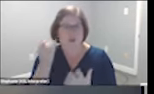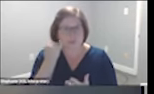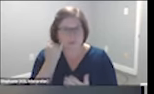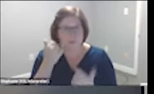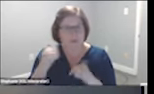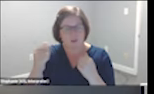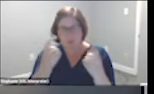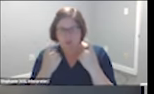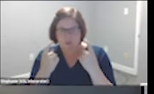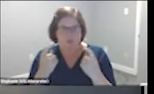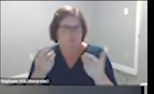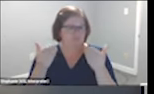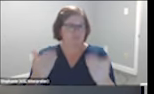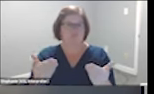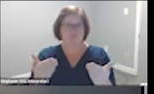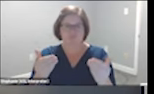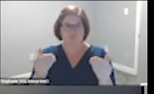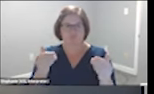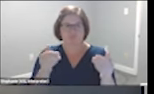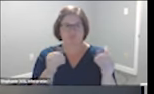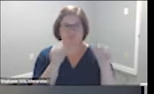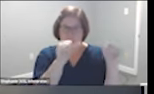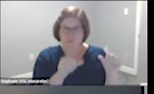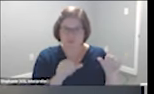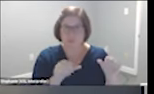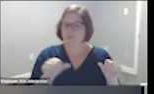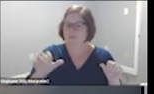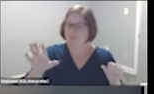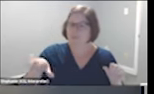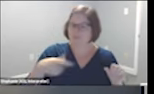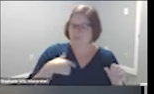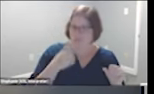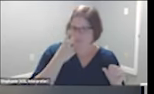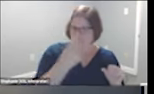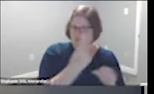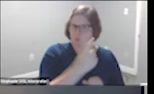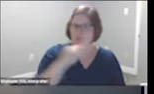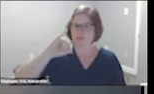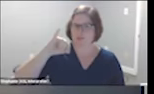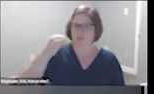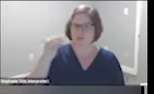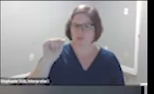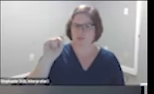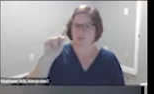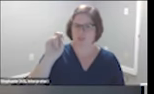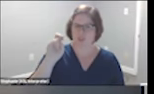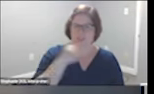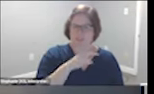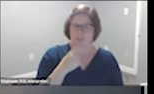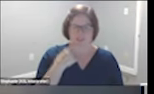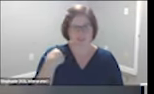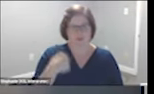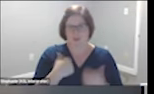go ahead and submit them now. I do see one here for you in the chat from Jake, who mentions that we have a horribly inaccessible